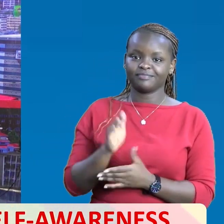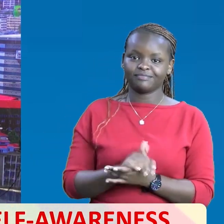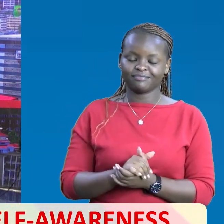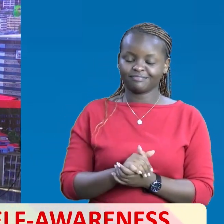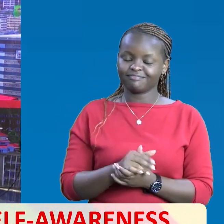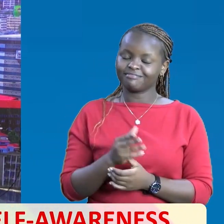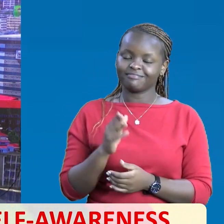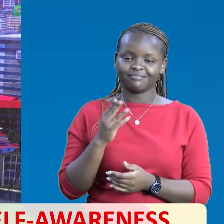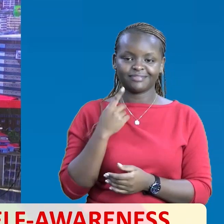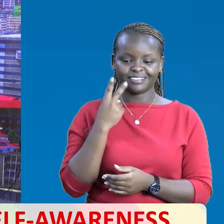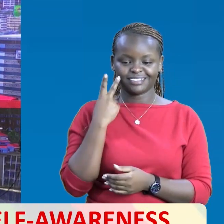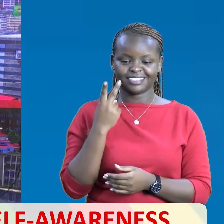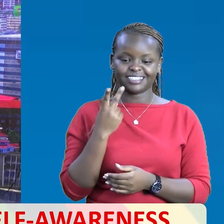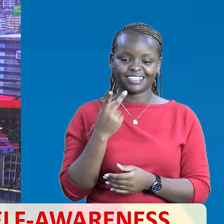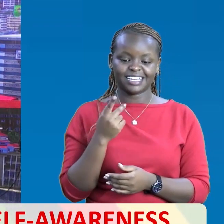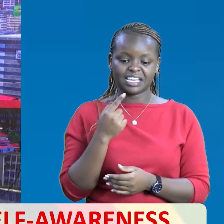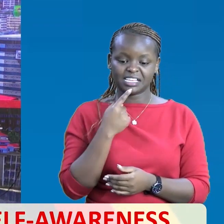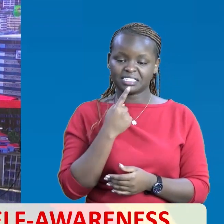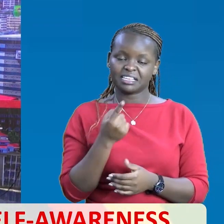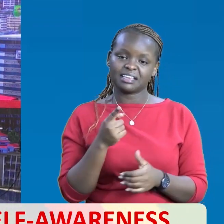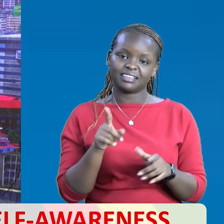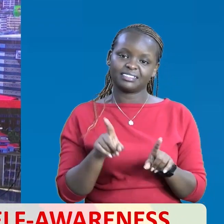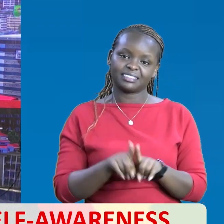No, you see when nimesema.